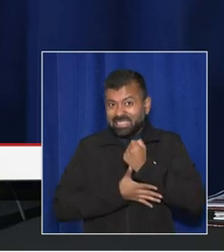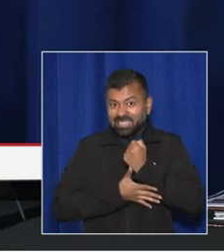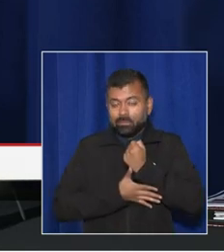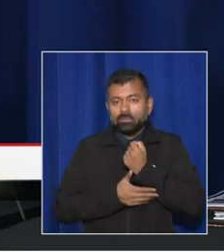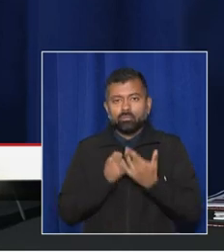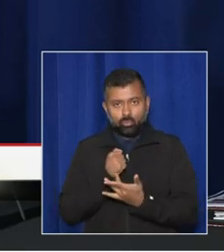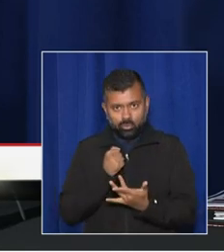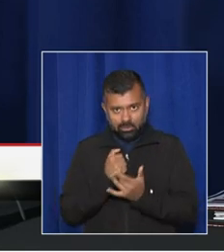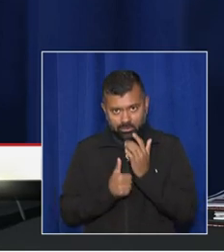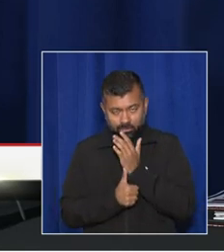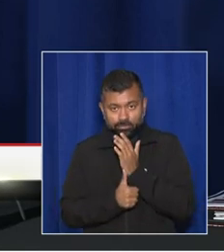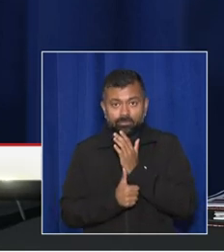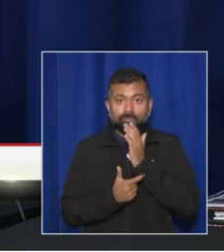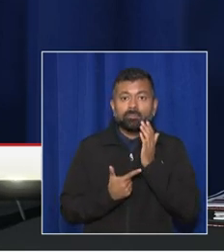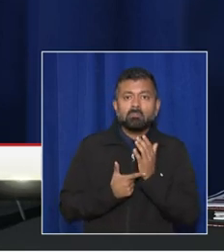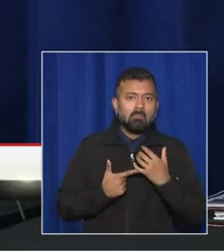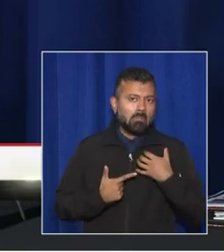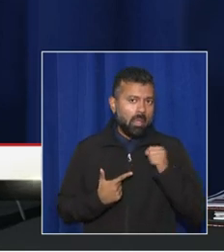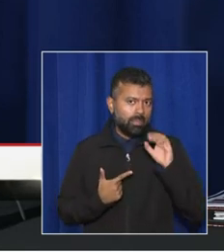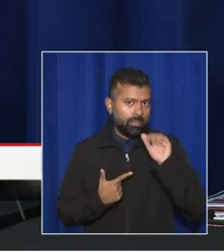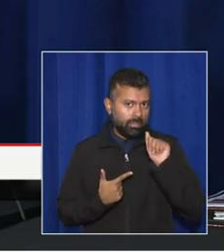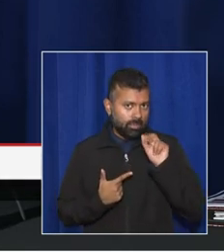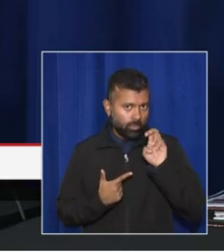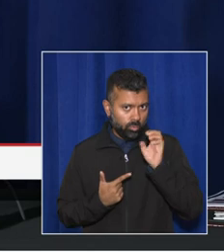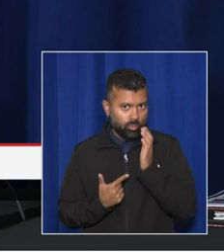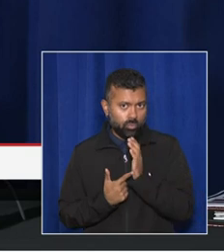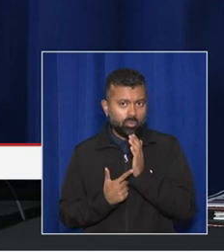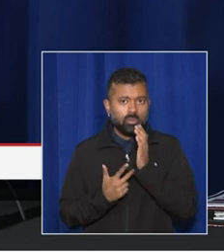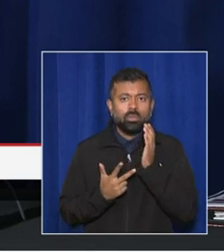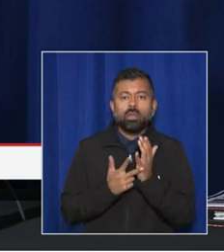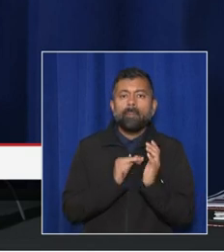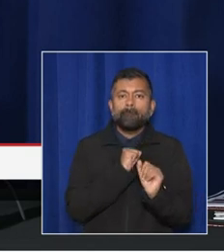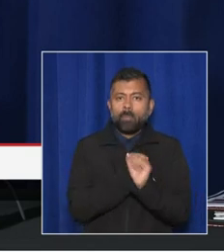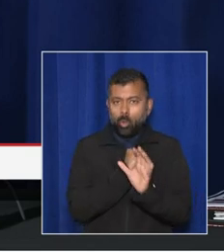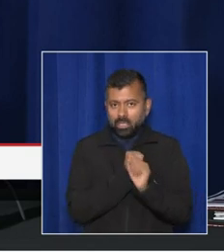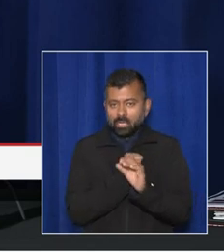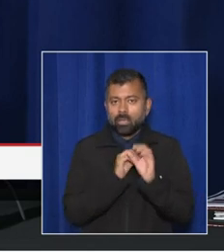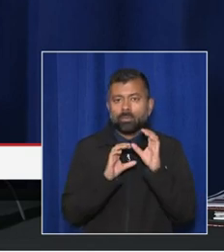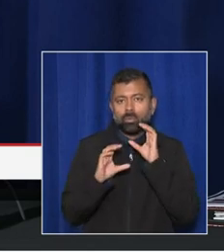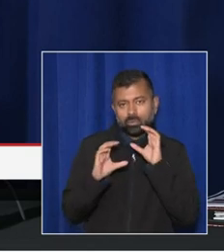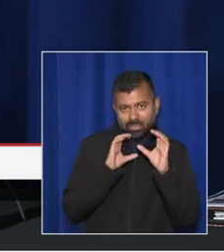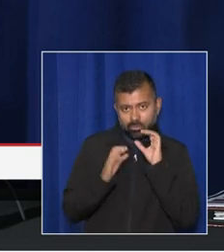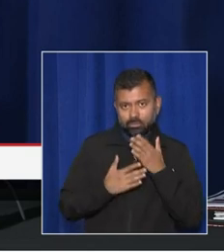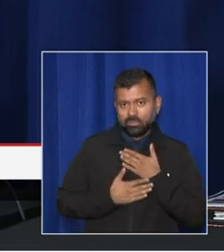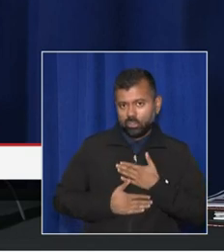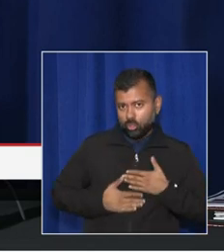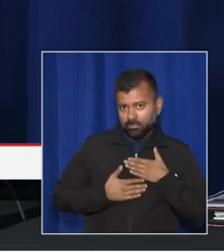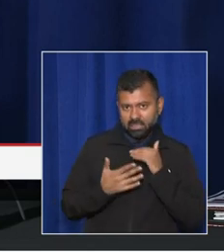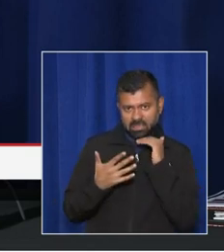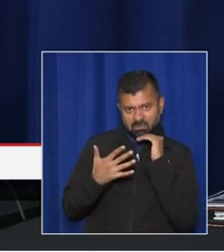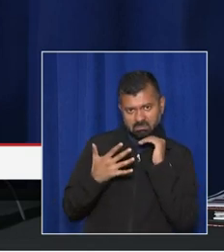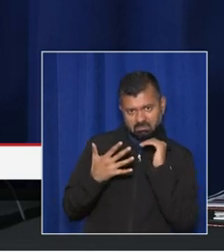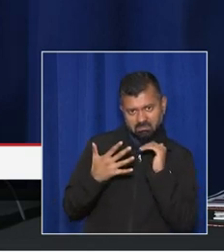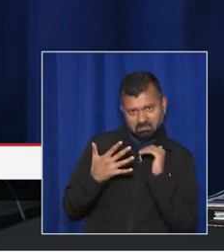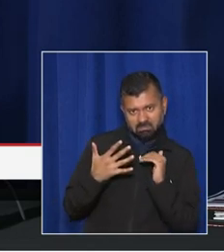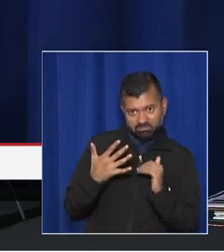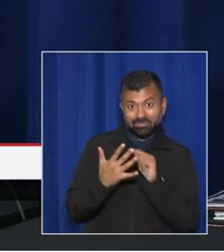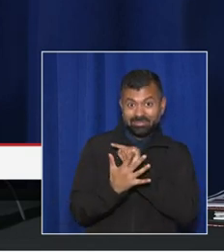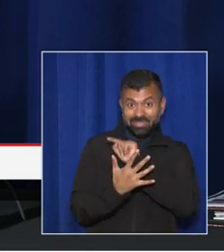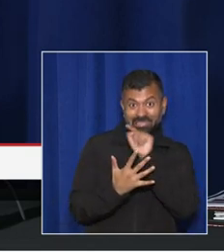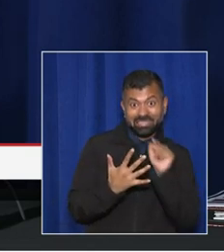in marketing, communications, and entertainment. And so those are growing today, have vacancies